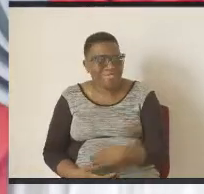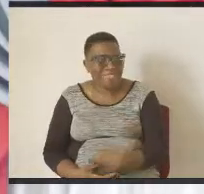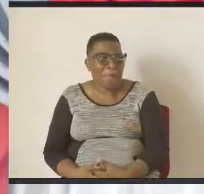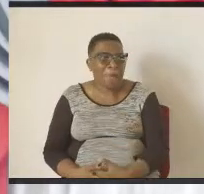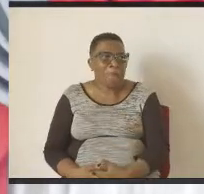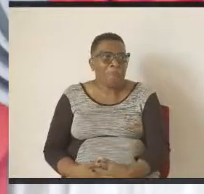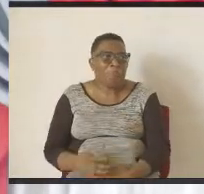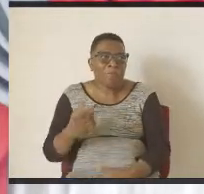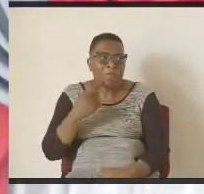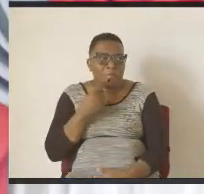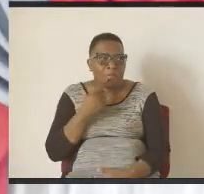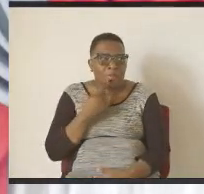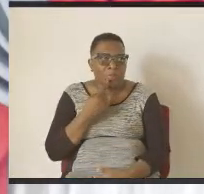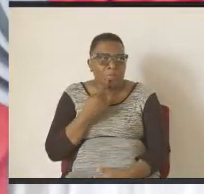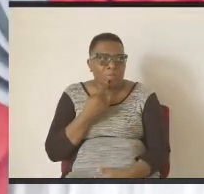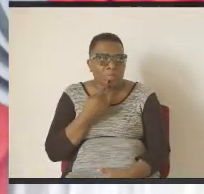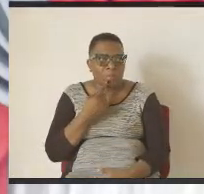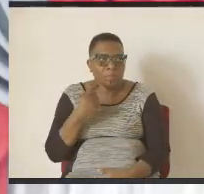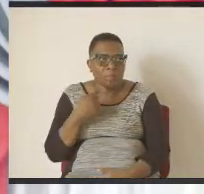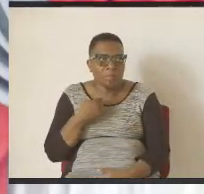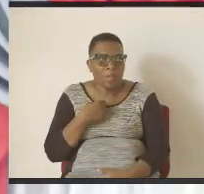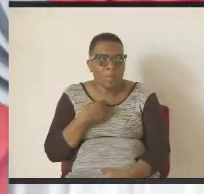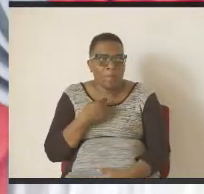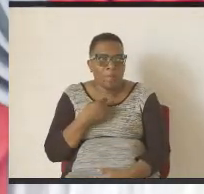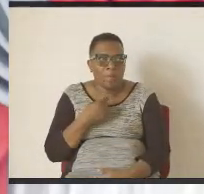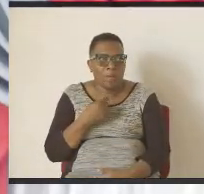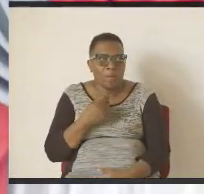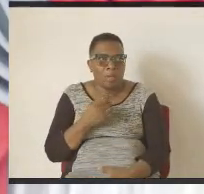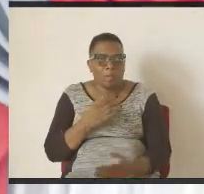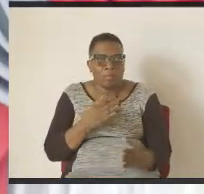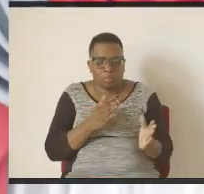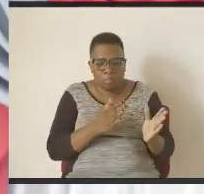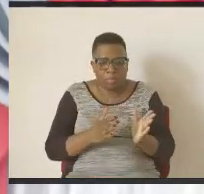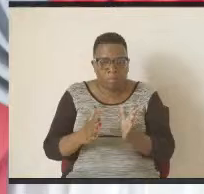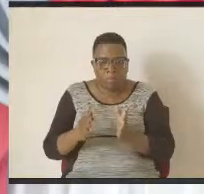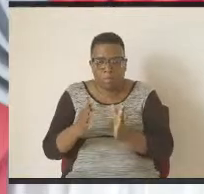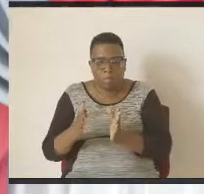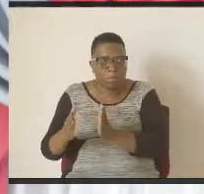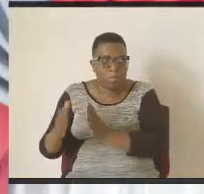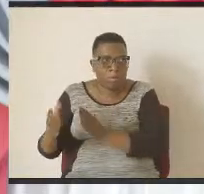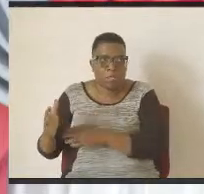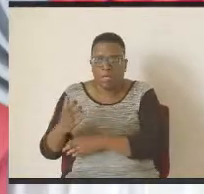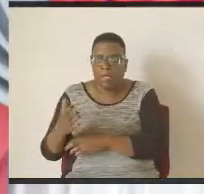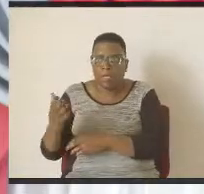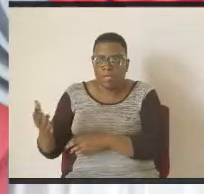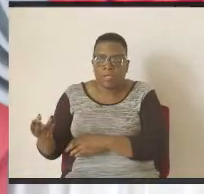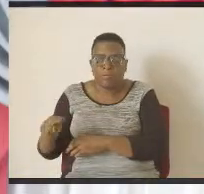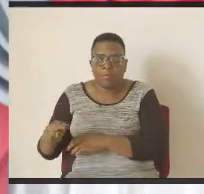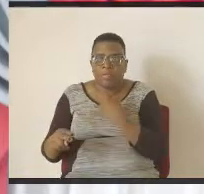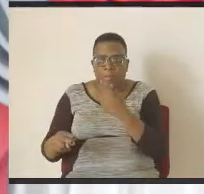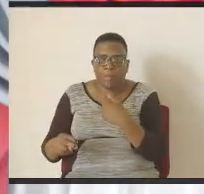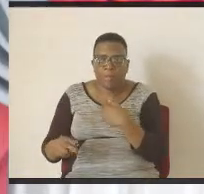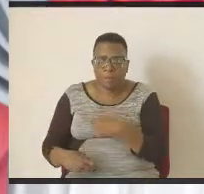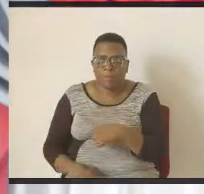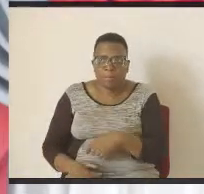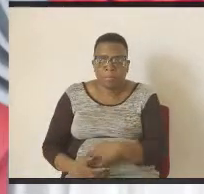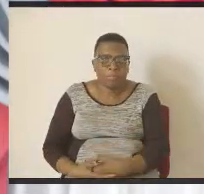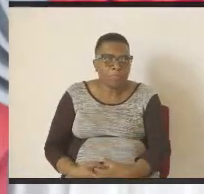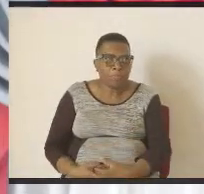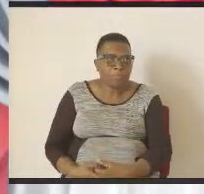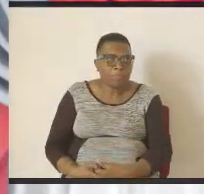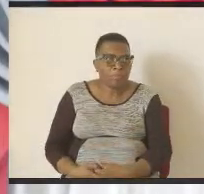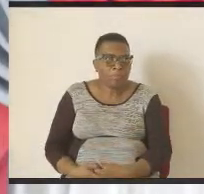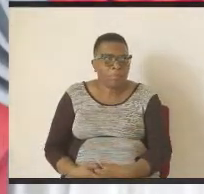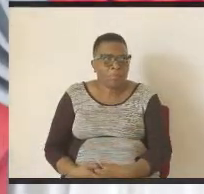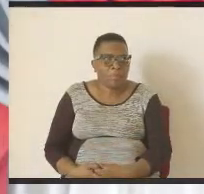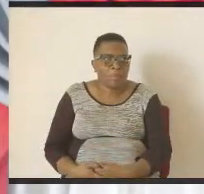those things which have happened, which have been fulfilled among us. So he's saying many people have done it before, just as those